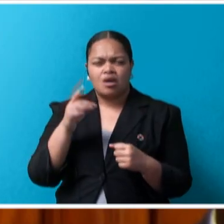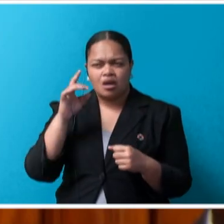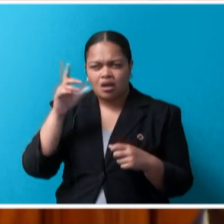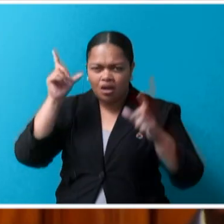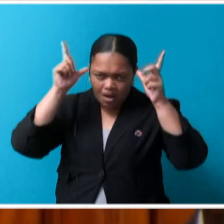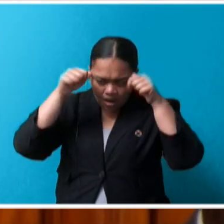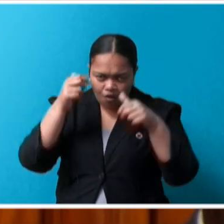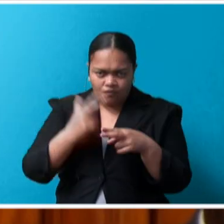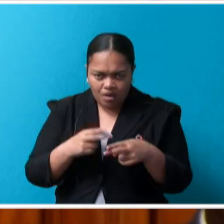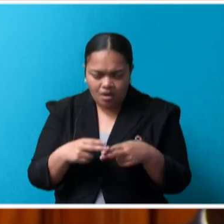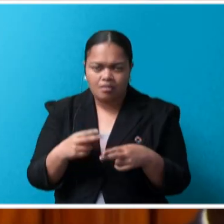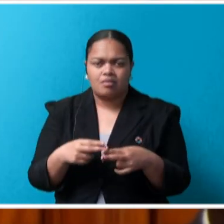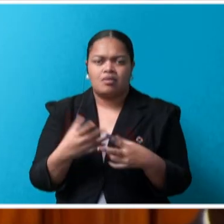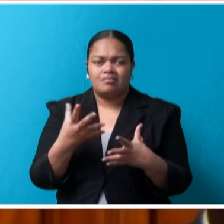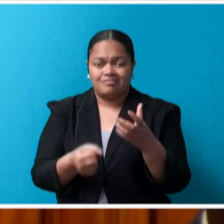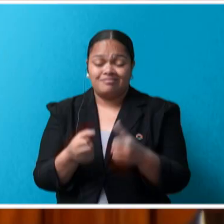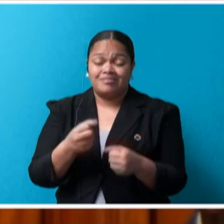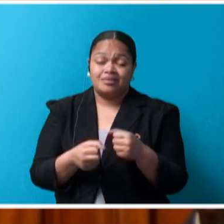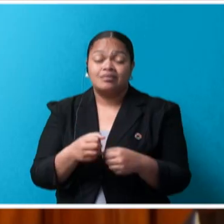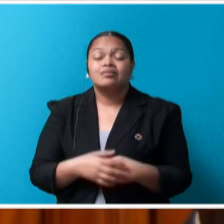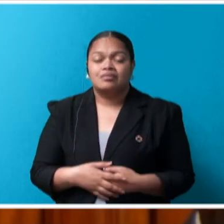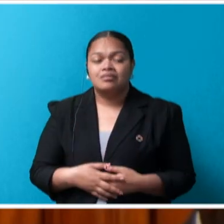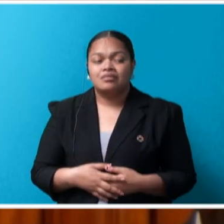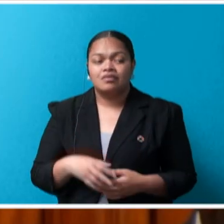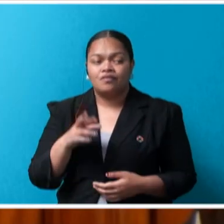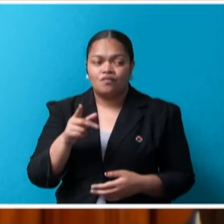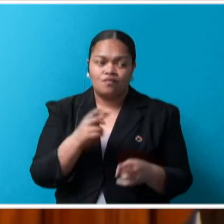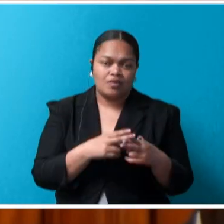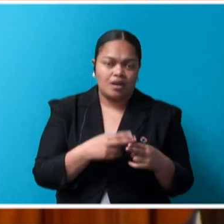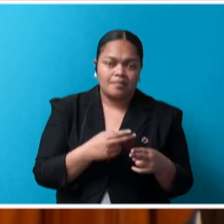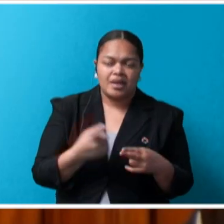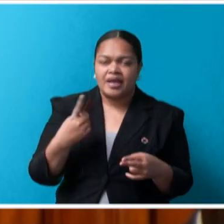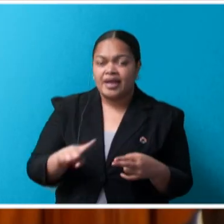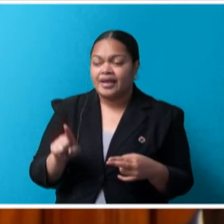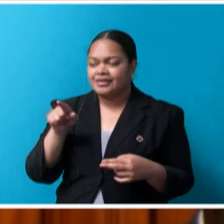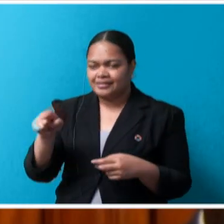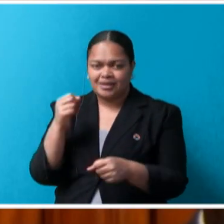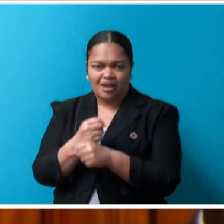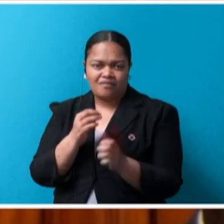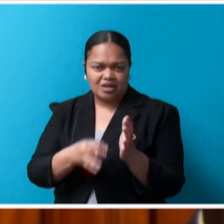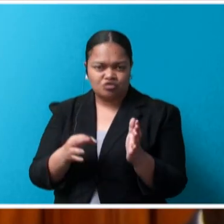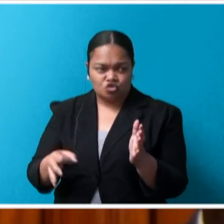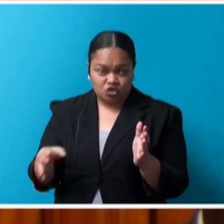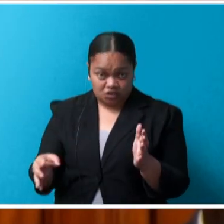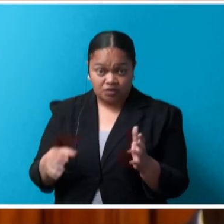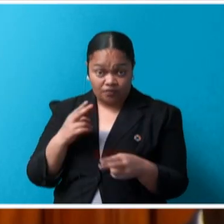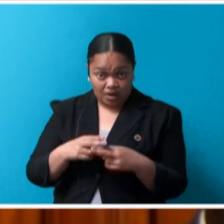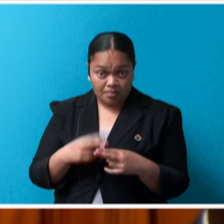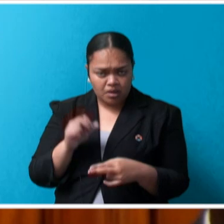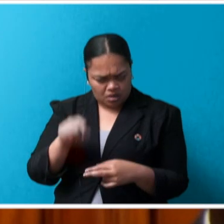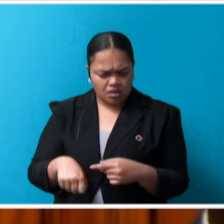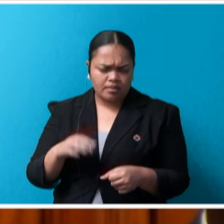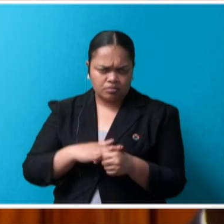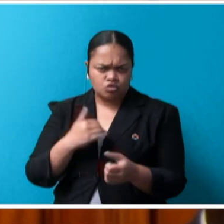upstream production and acting as the intermediary between the farmers and Fiji Dairy Limited. The farmers were assured that they would continue